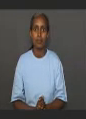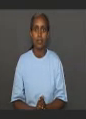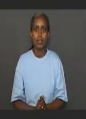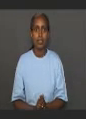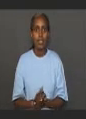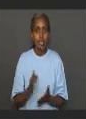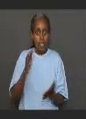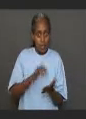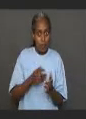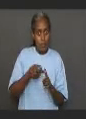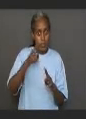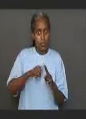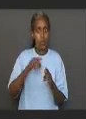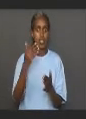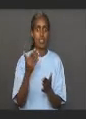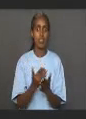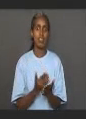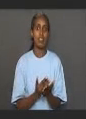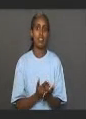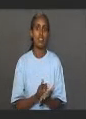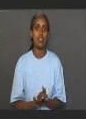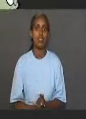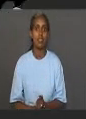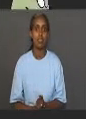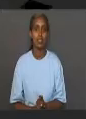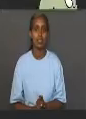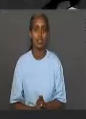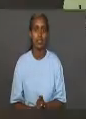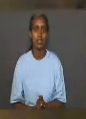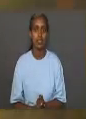Let's get back to our lesson.